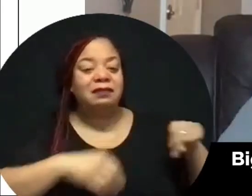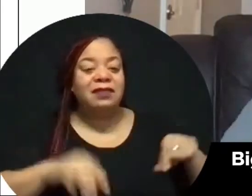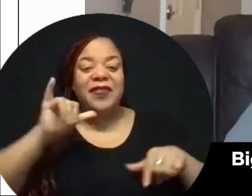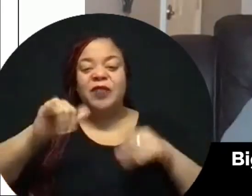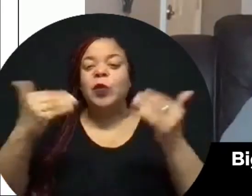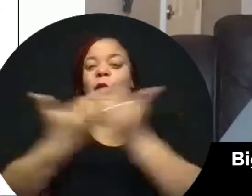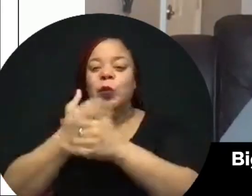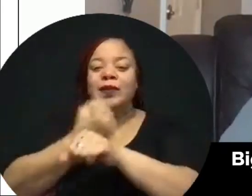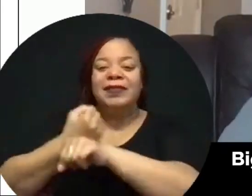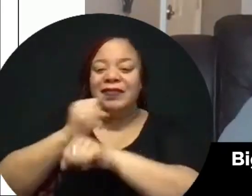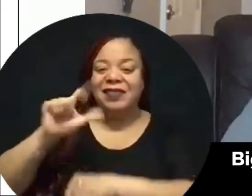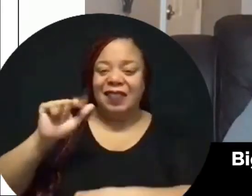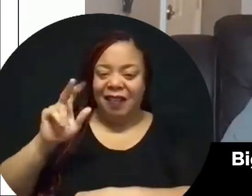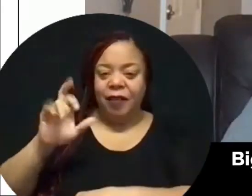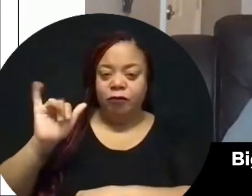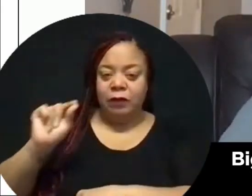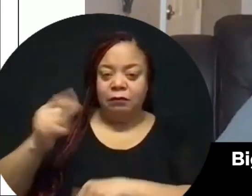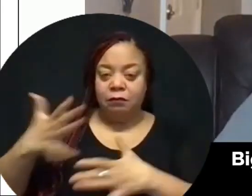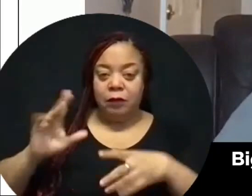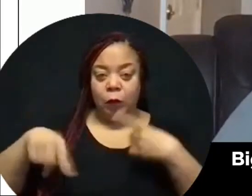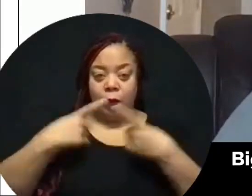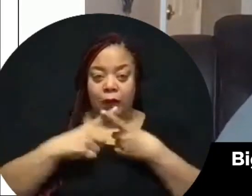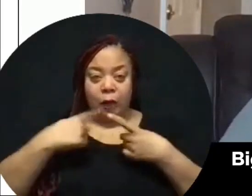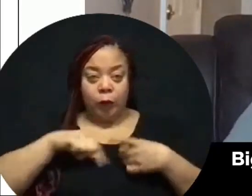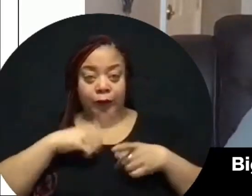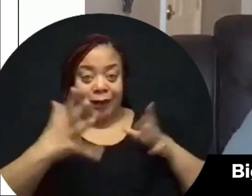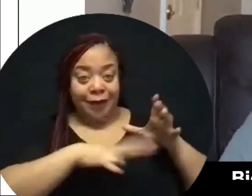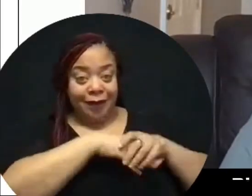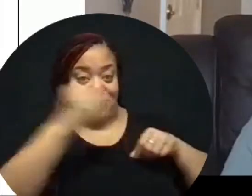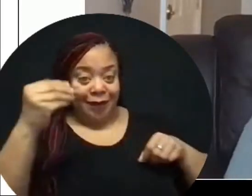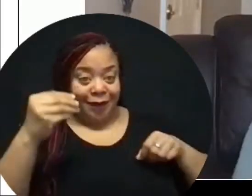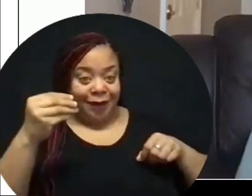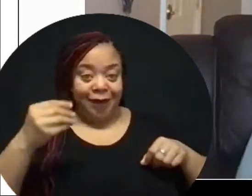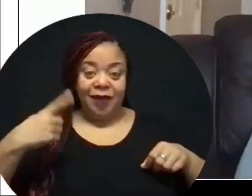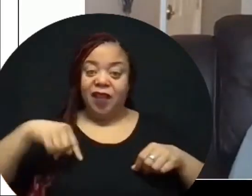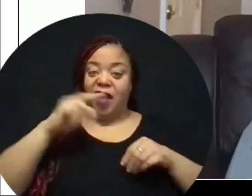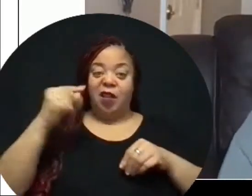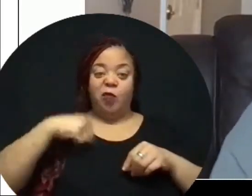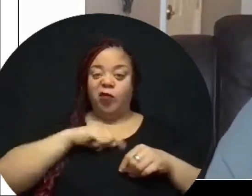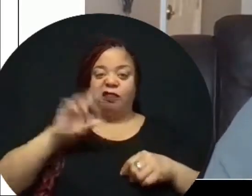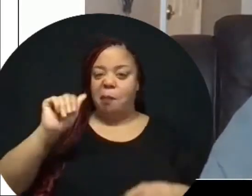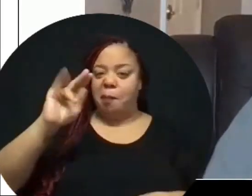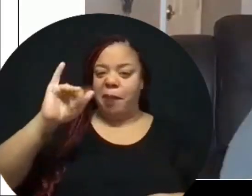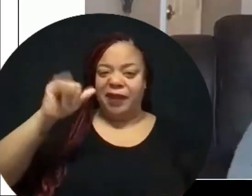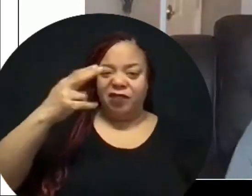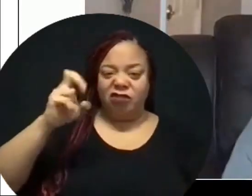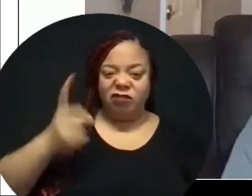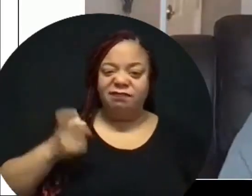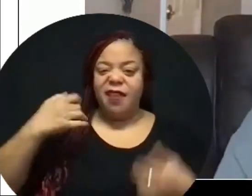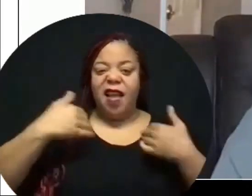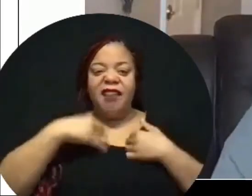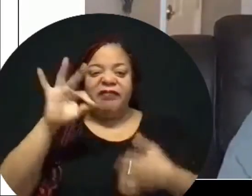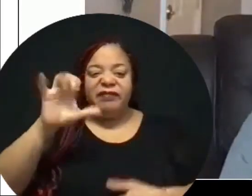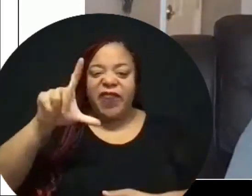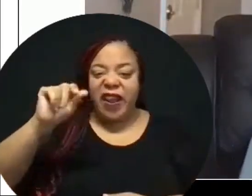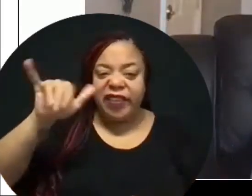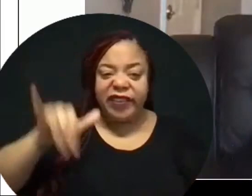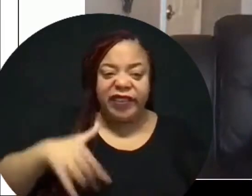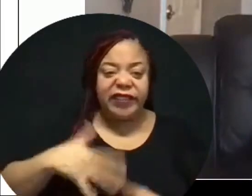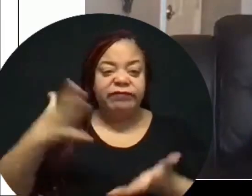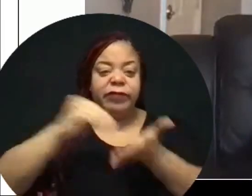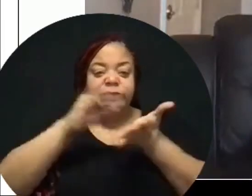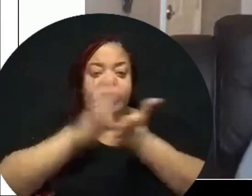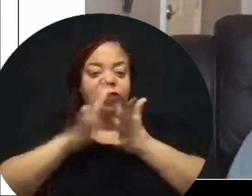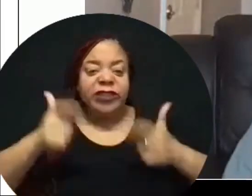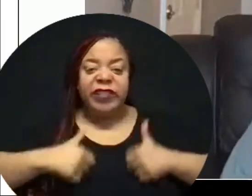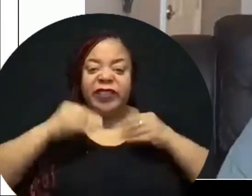cheap, high carb food that tends to be very unhealthy in how they process, even on the outside. And then trying to get out of those cycles, a lot of times will land us